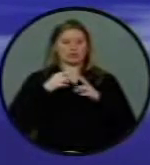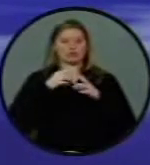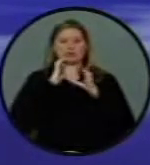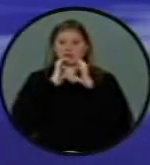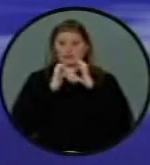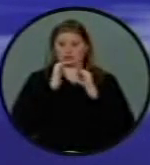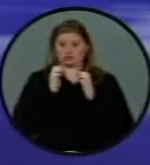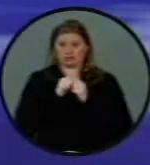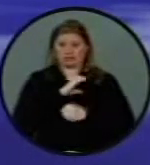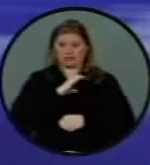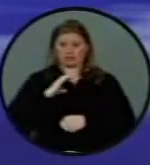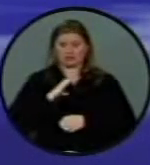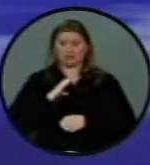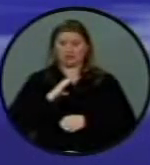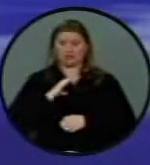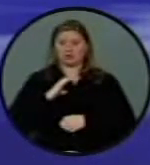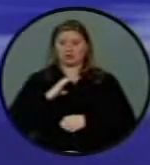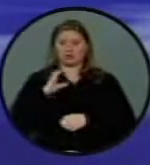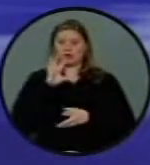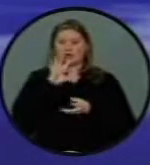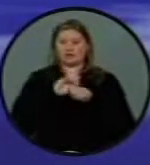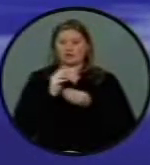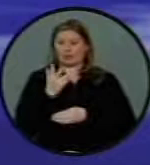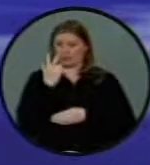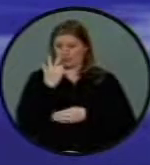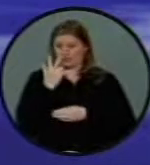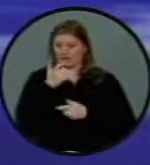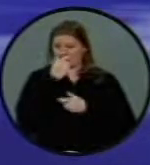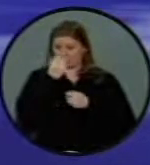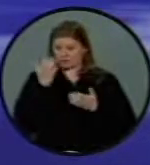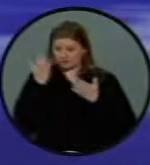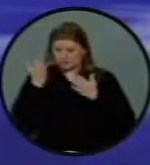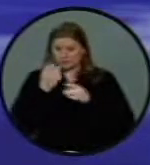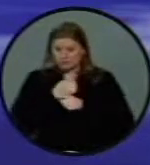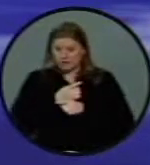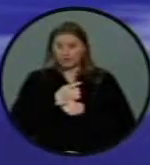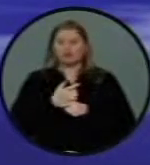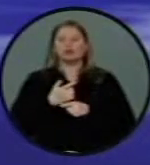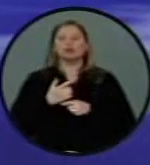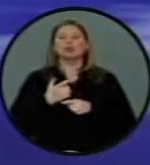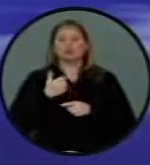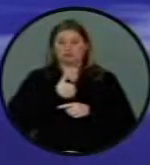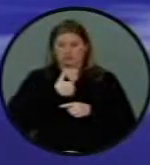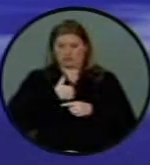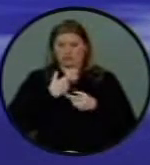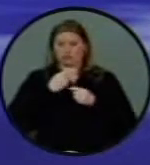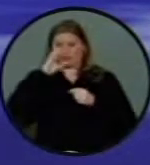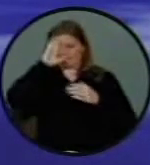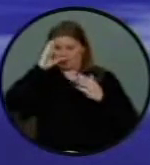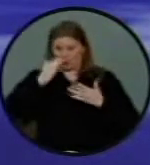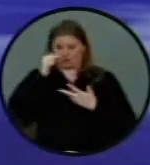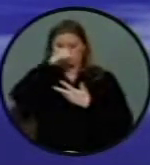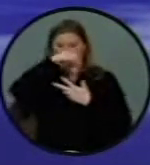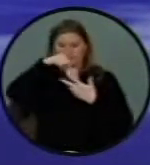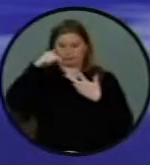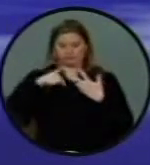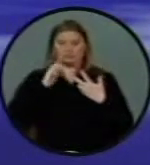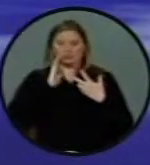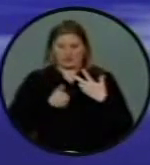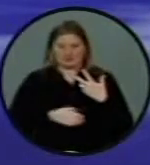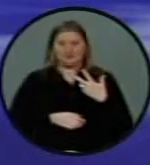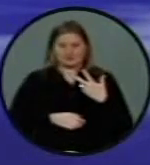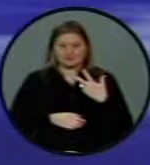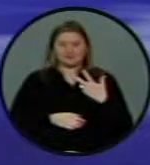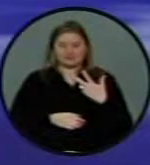conversations here that there were maybe 3 particular interests that you had, and I'm going to try and weave my presentation to address all of them in a little